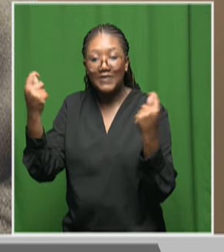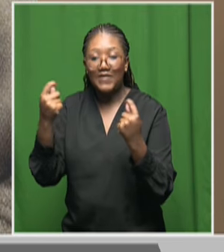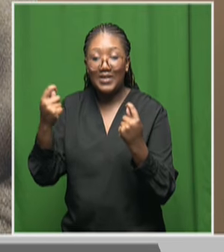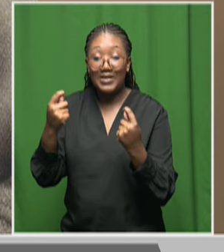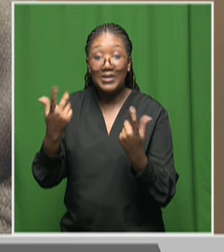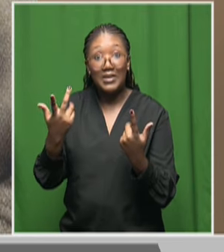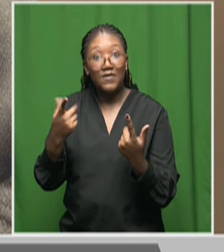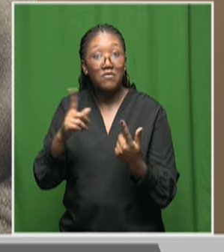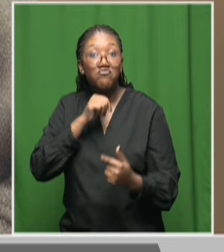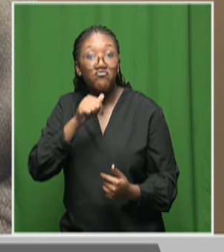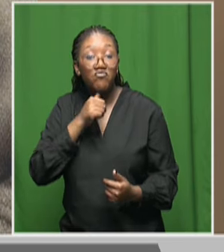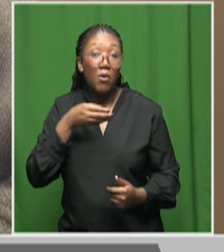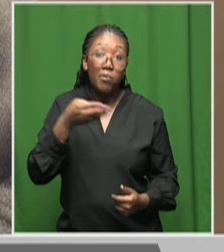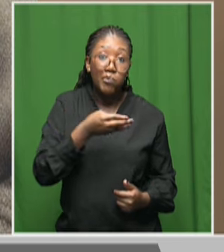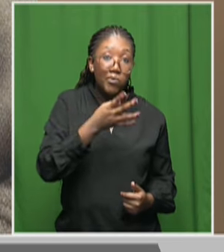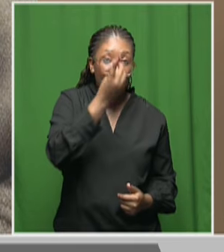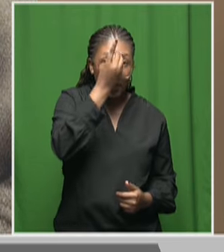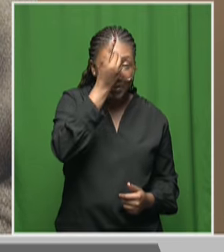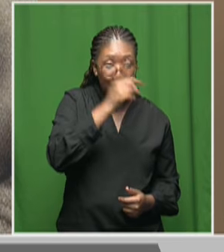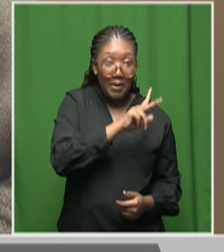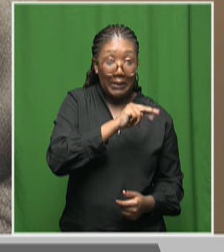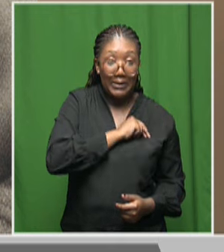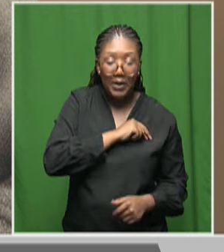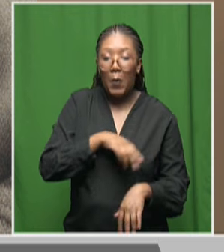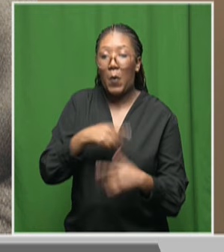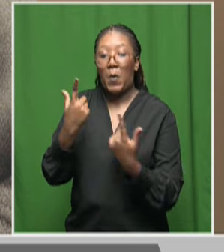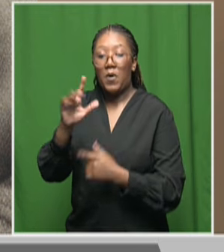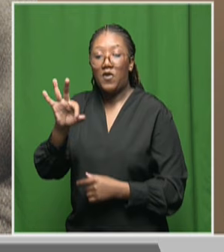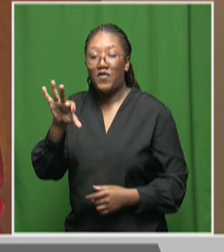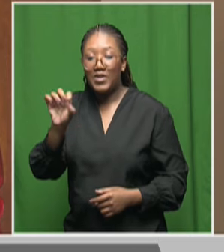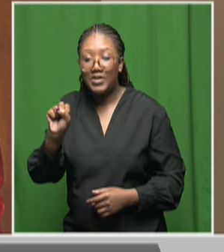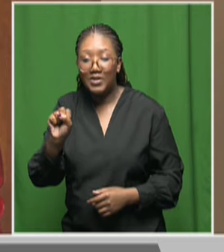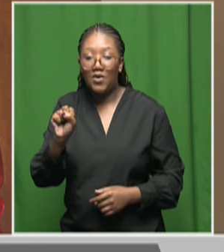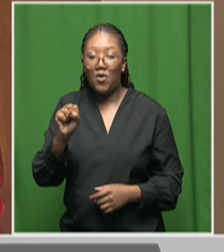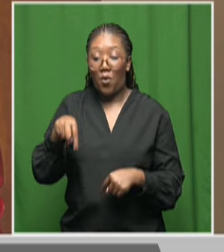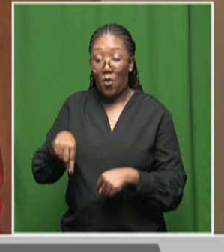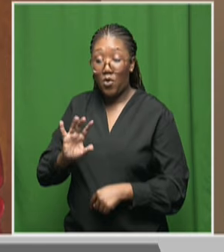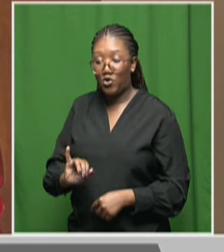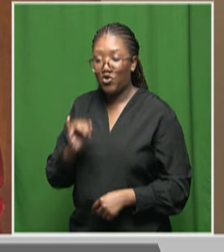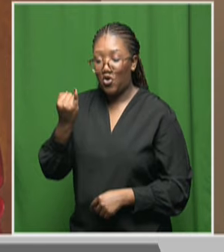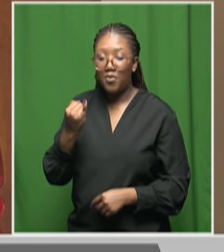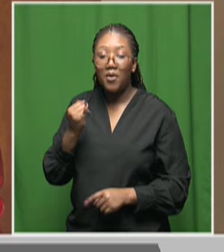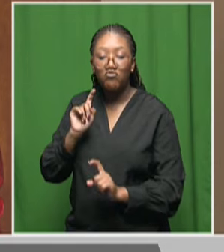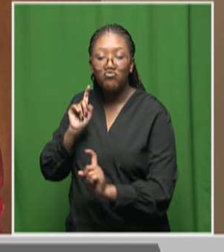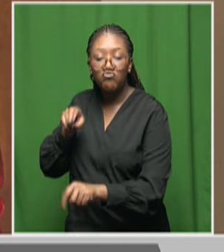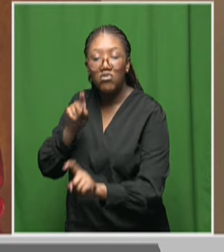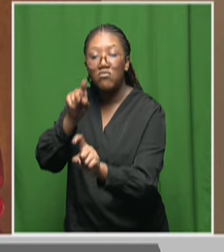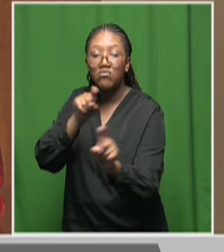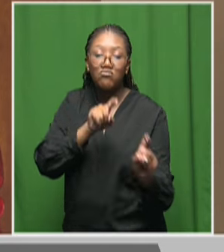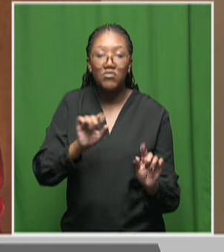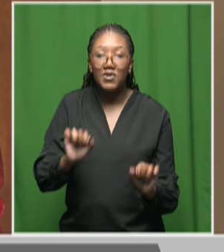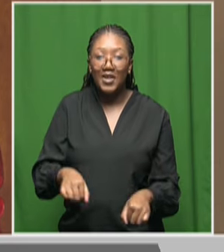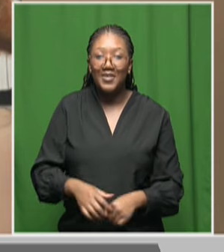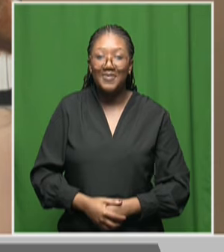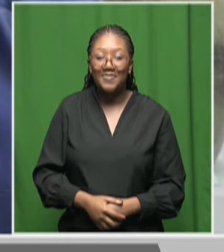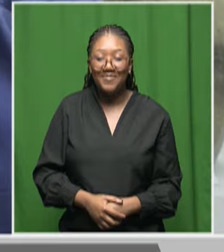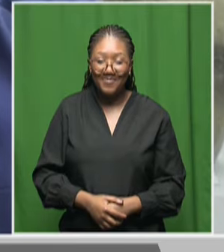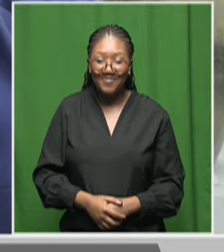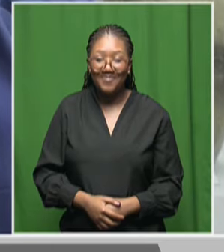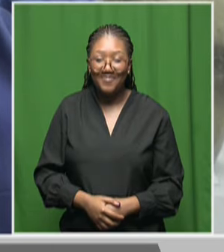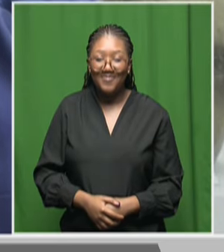the areas, I would highly recommend going to these exhibitions and actually experience the portraits for yourself. Okay,